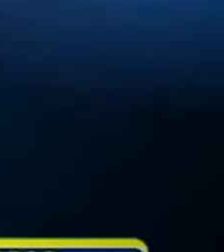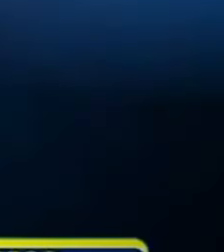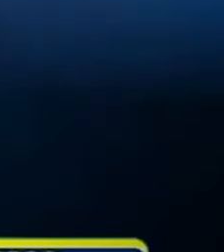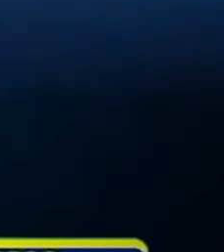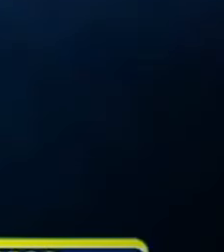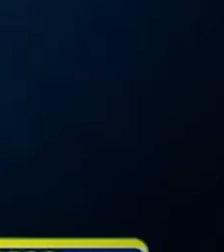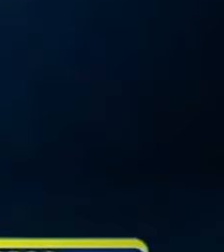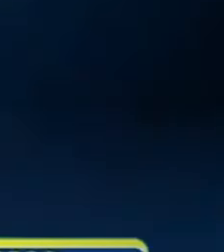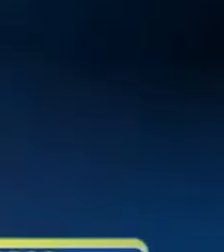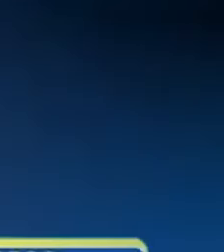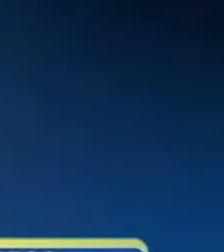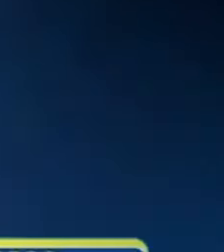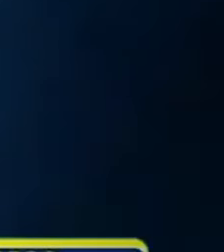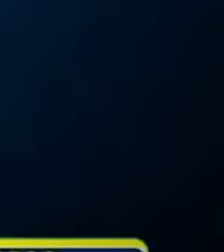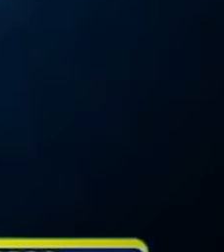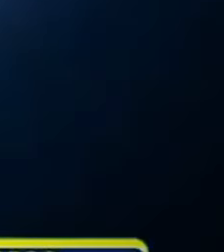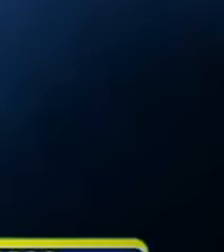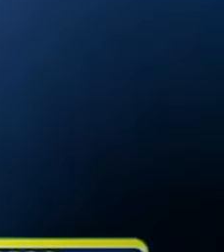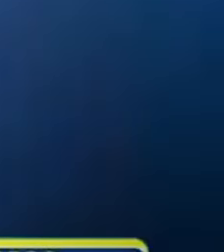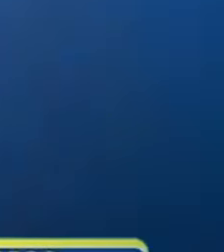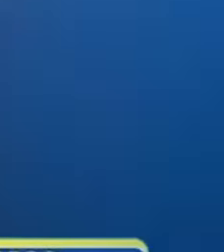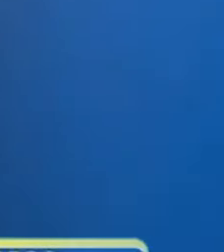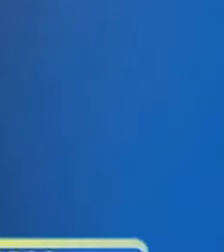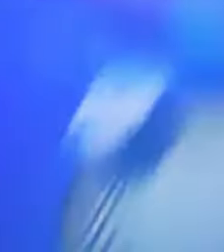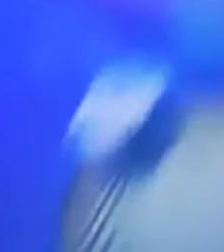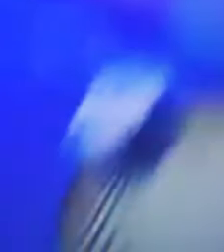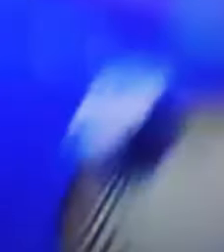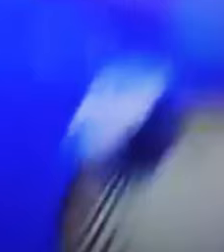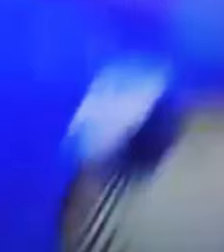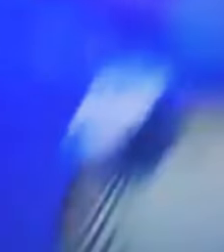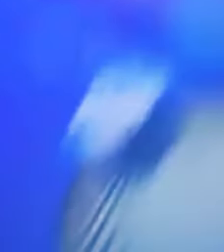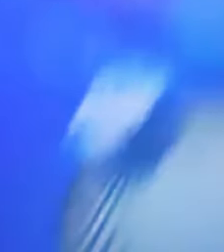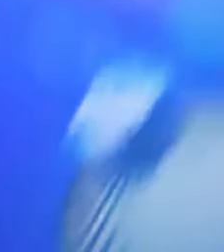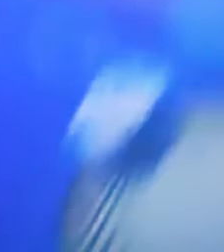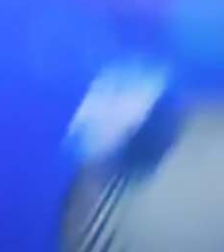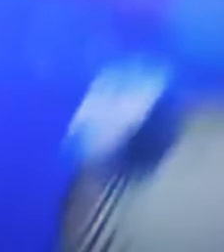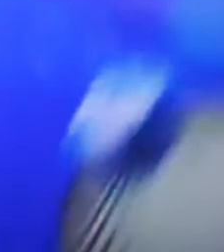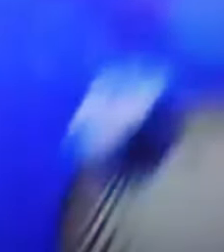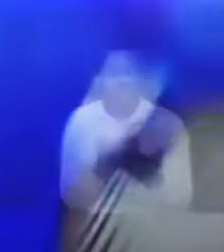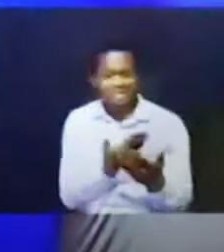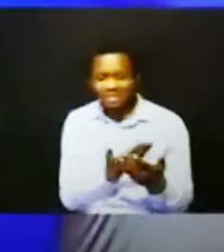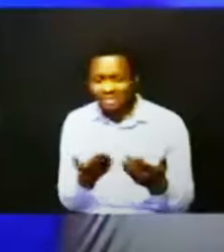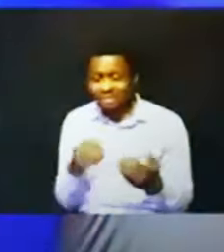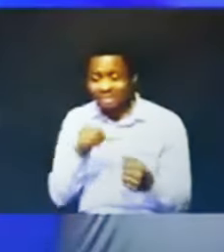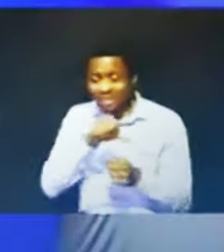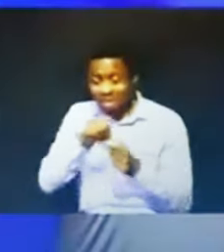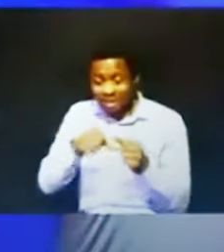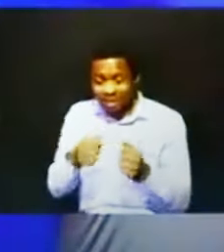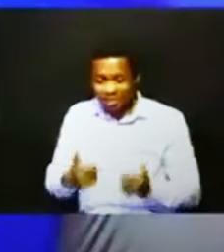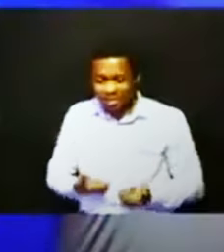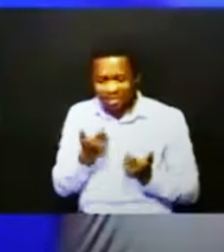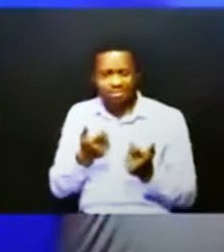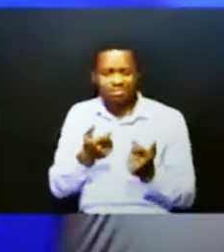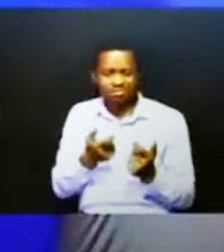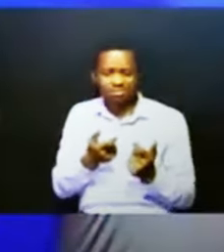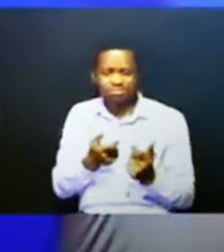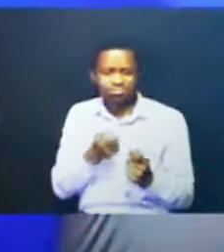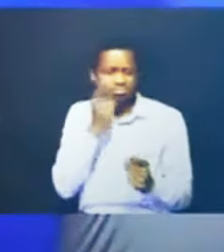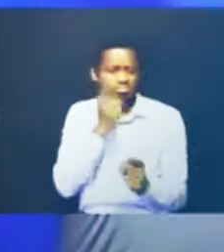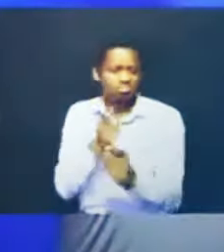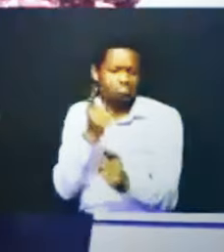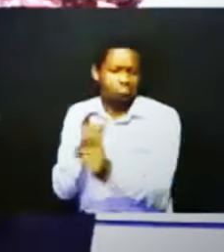easy. I've always said that there are certain facts of life that we as believers and as humans, we